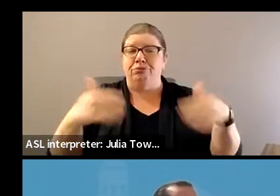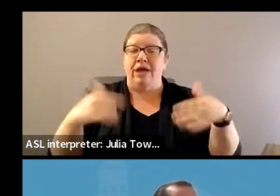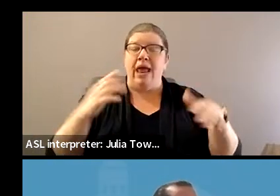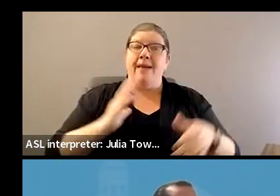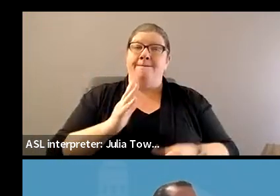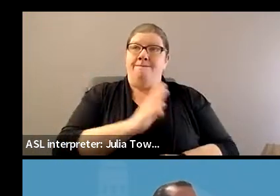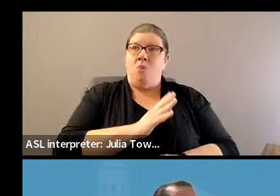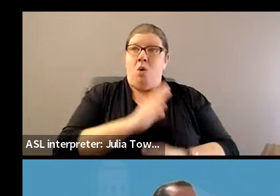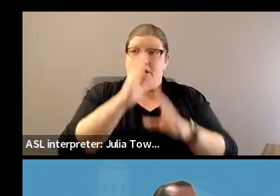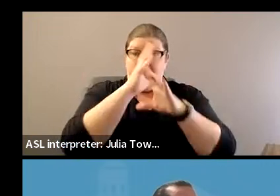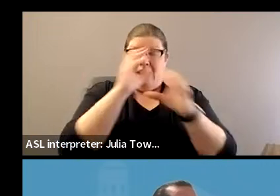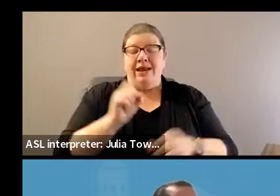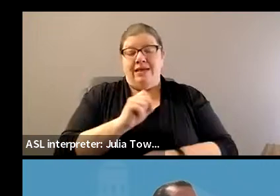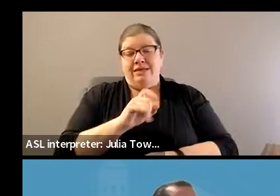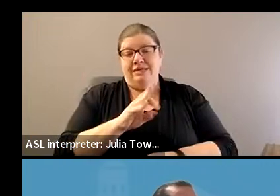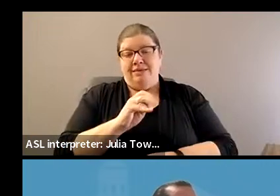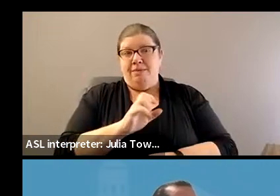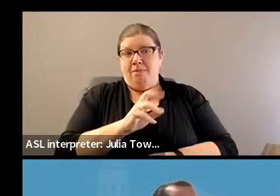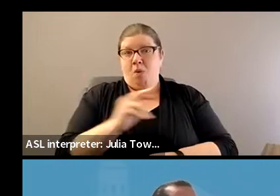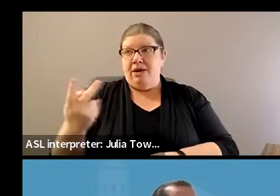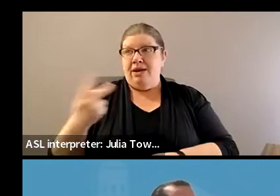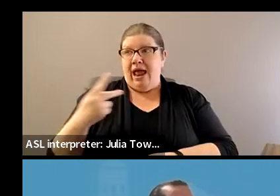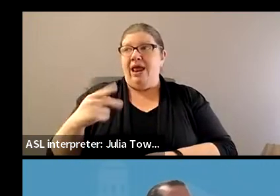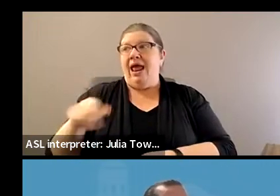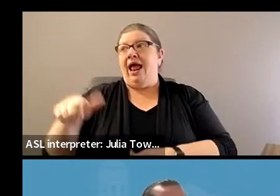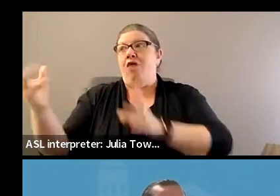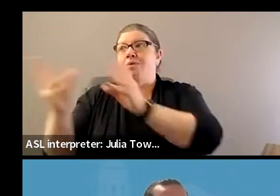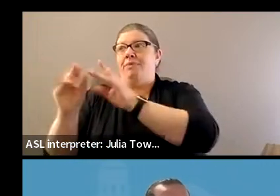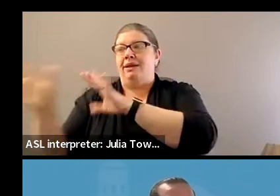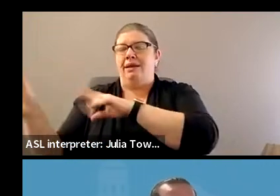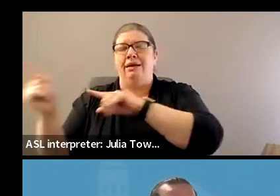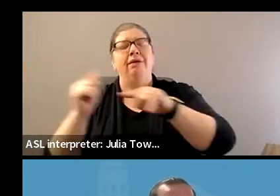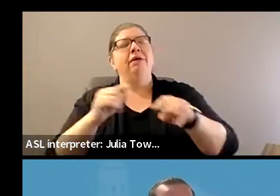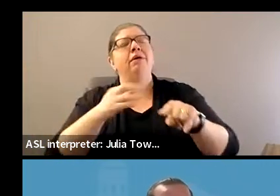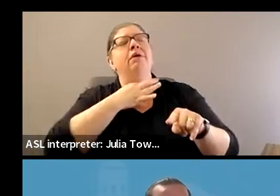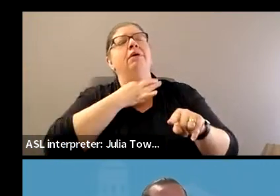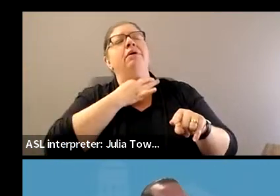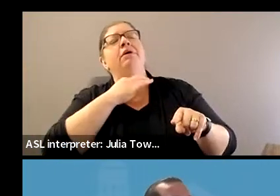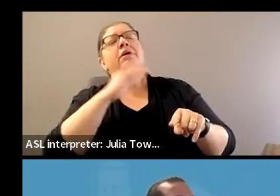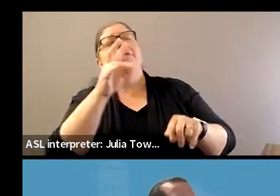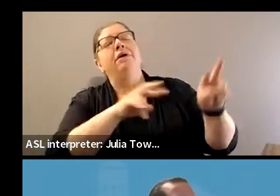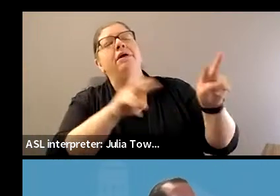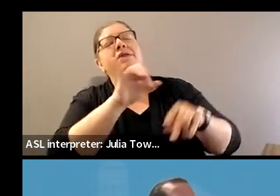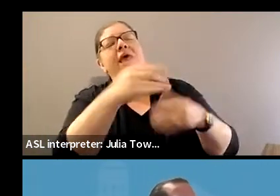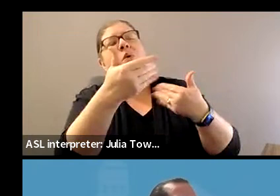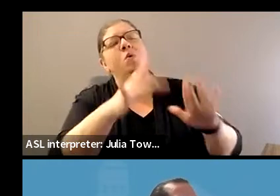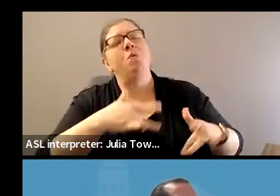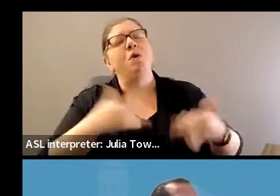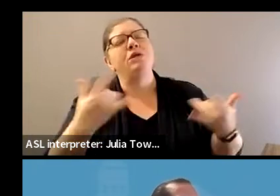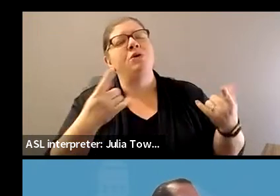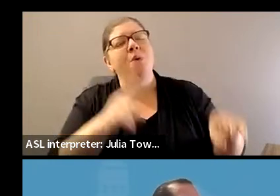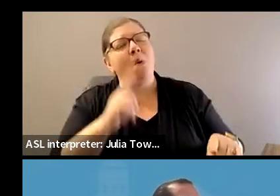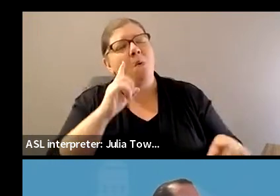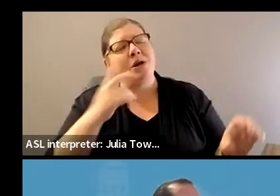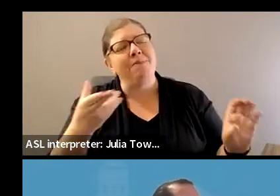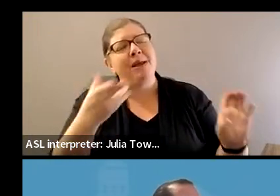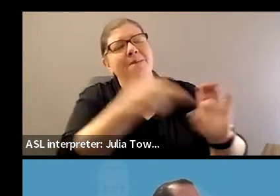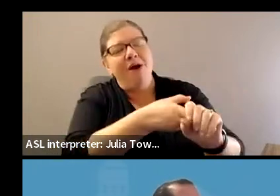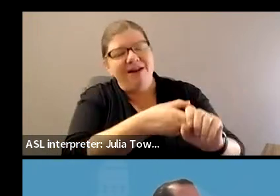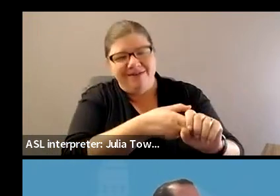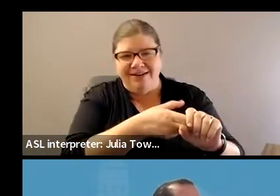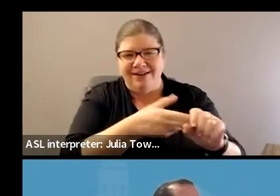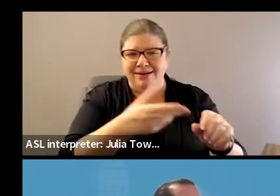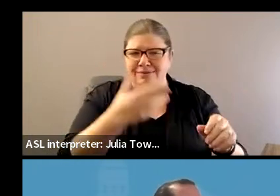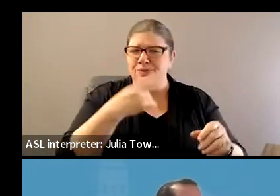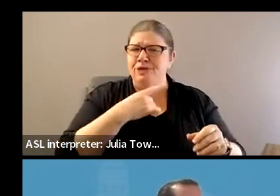and I were walking out of another meeting and sort of like got interested and peeked into that room to say, what's going on here? We want to be a part of it. Because, you know,